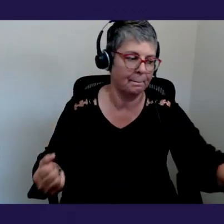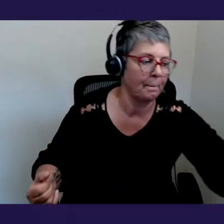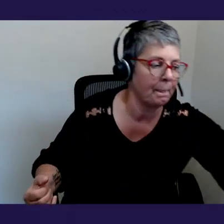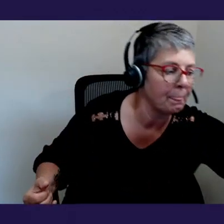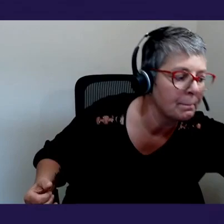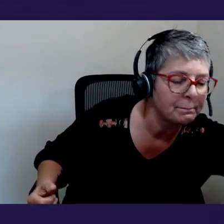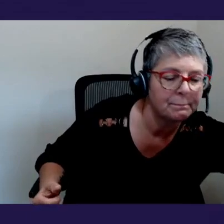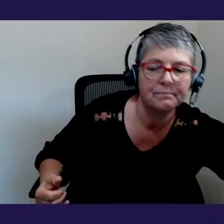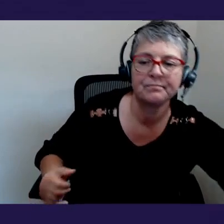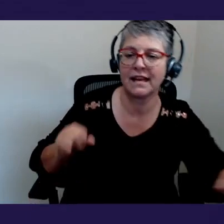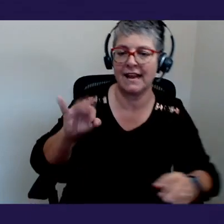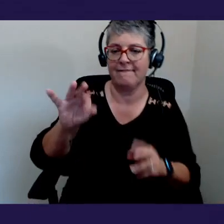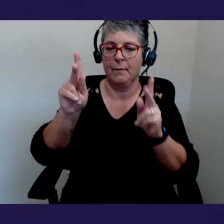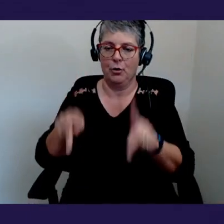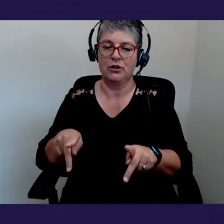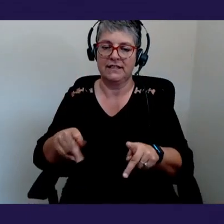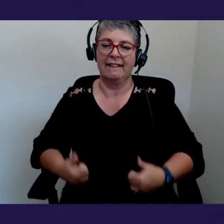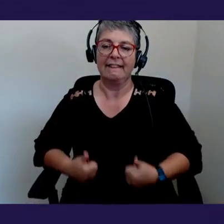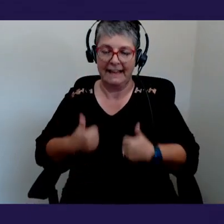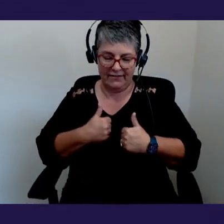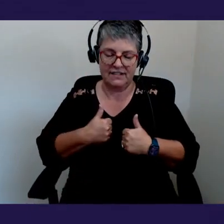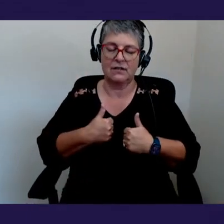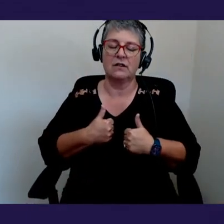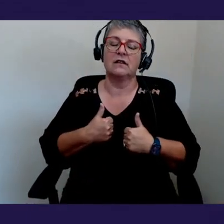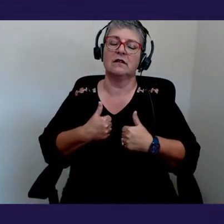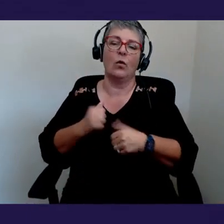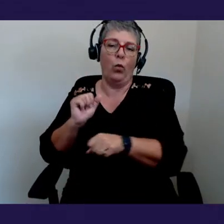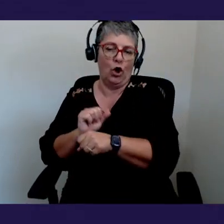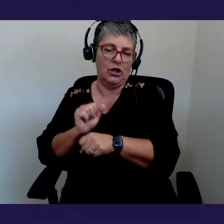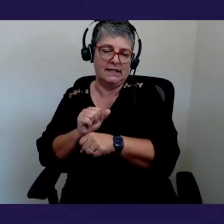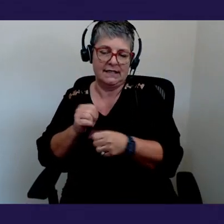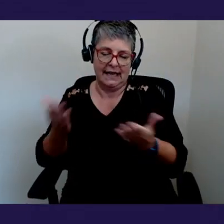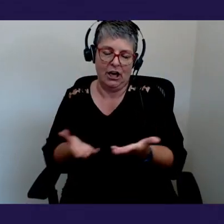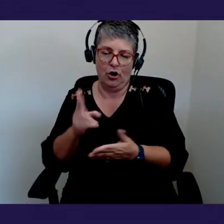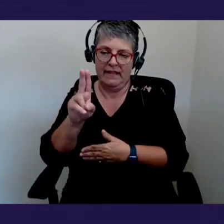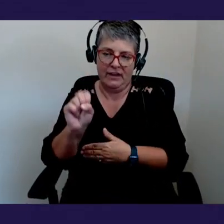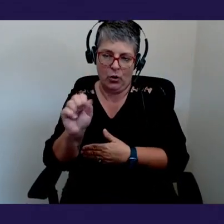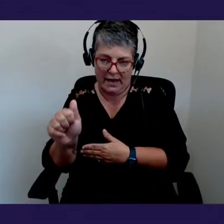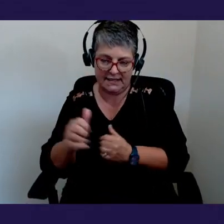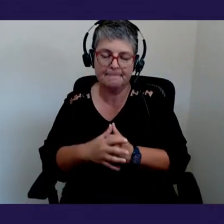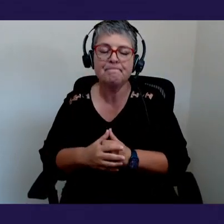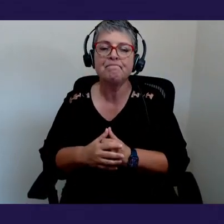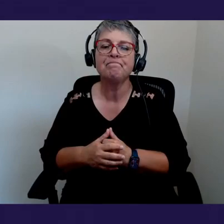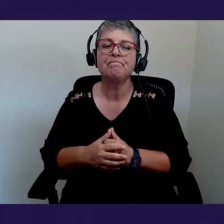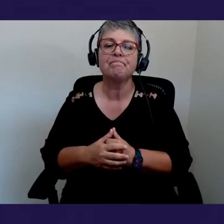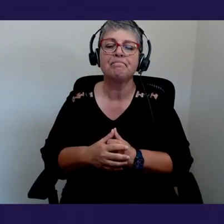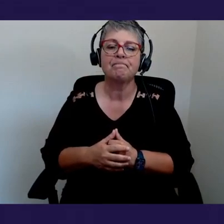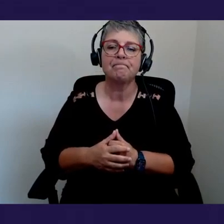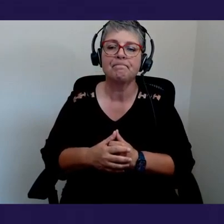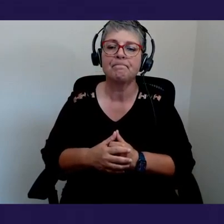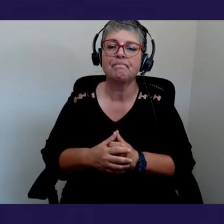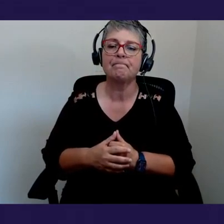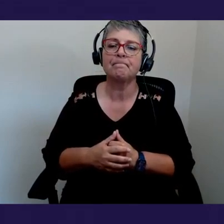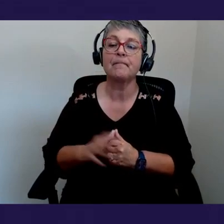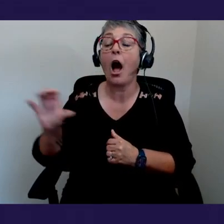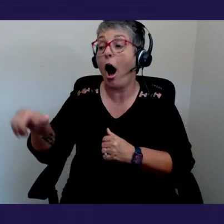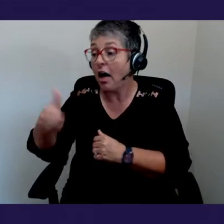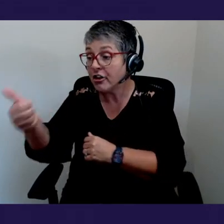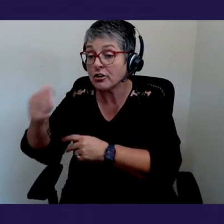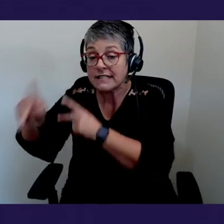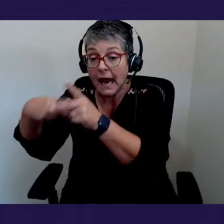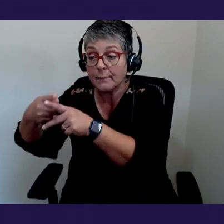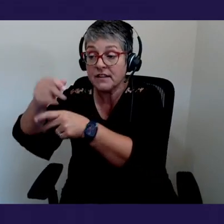lives in the United States or works in the United States, other kinds of jobs and employment, there's a lot